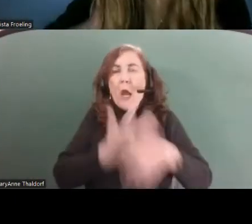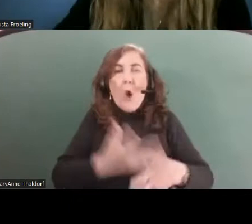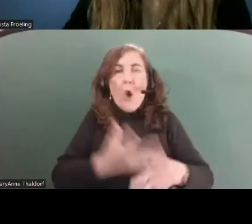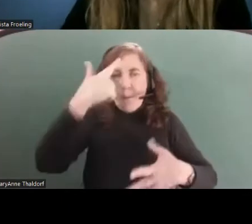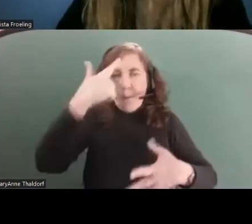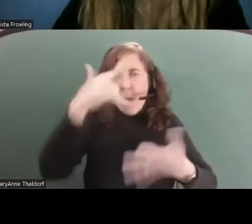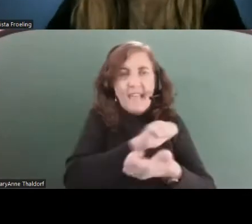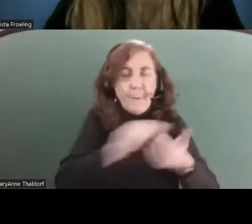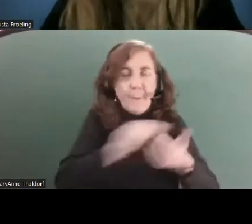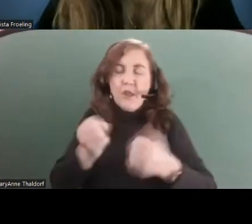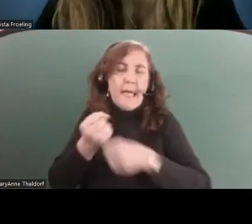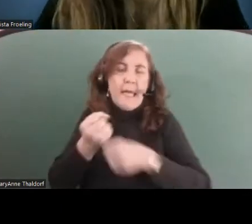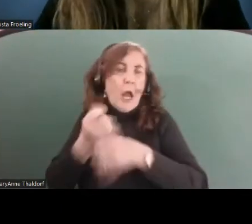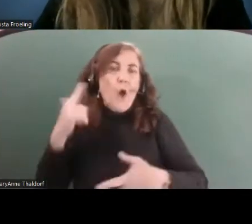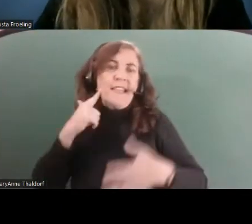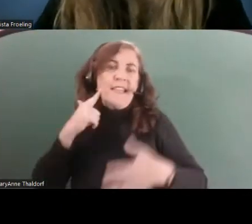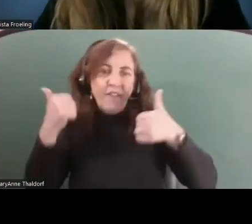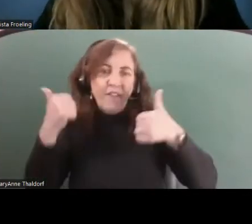just depends.